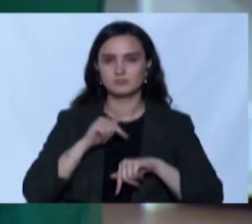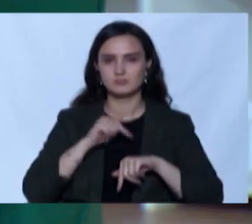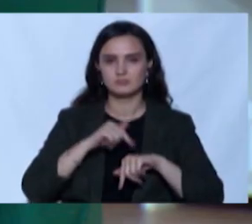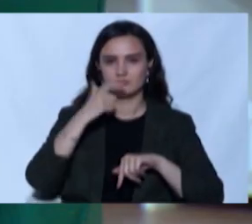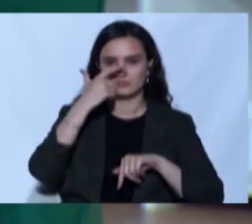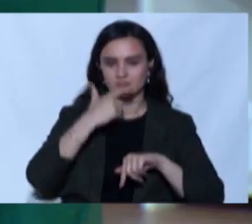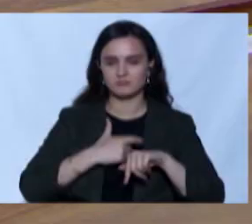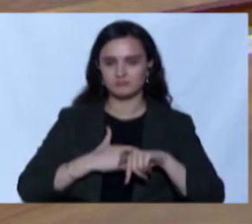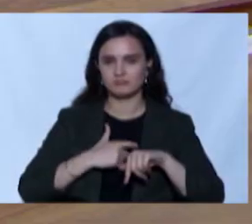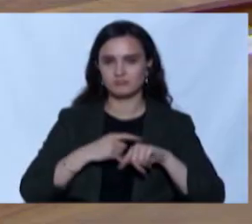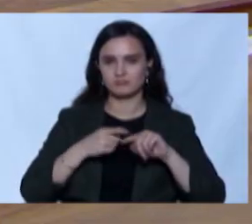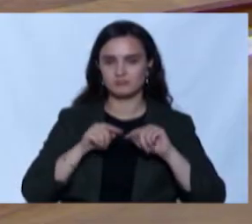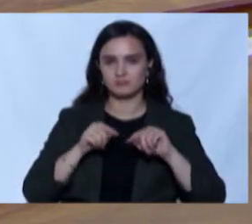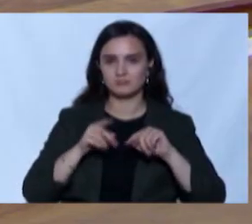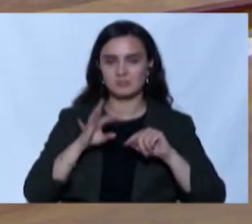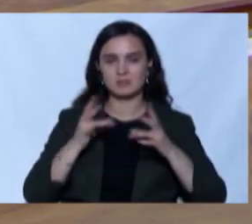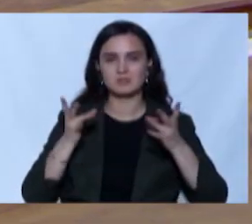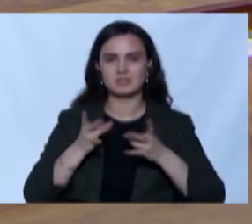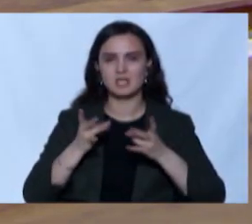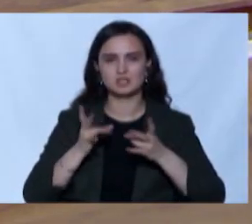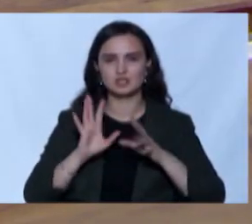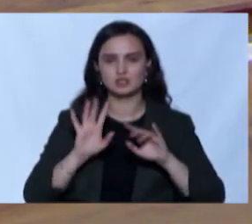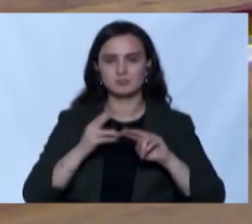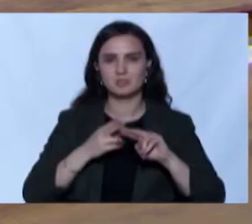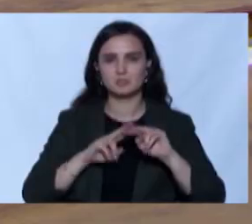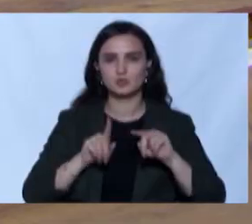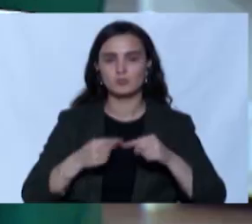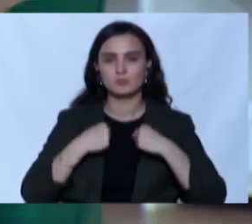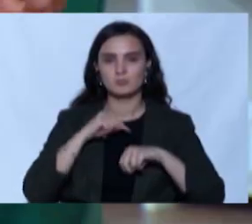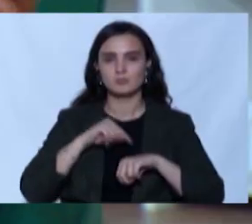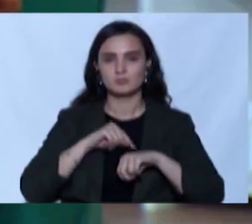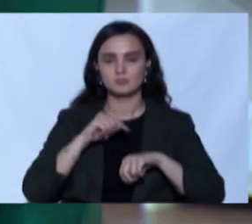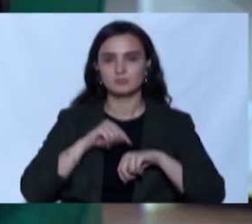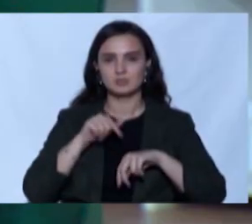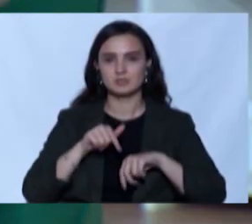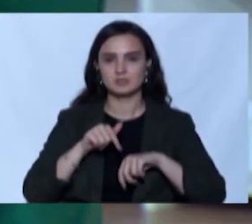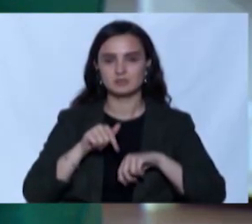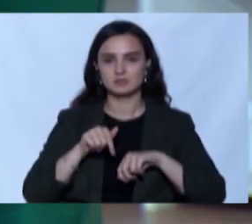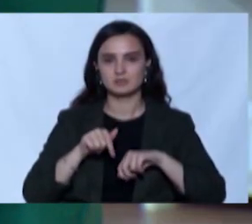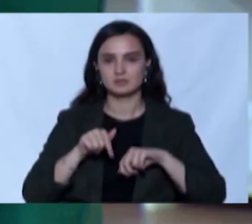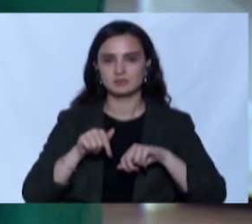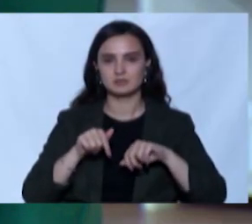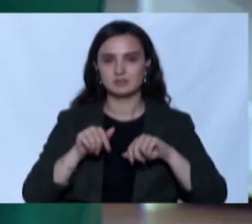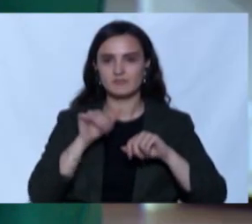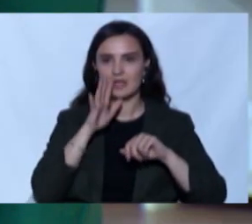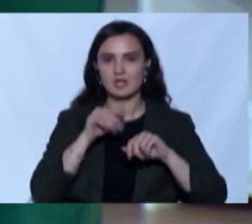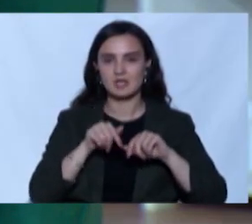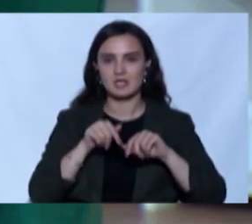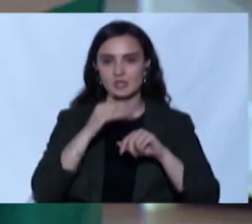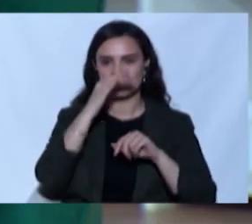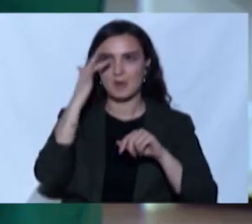in the book, but not necessarily because it made me feel good. It wasn't necessarily a paradise that we enter with this